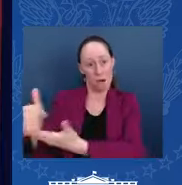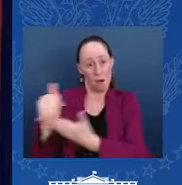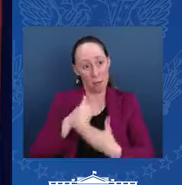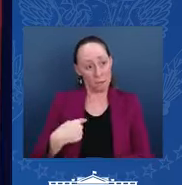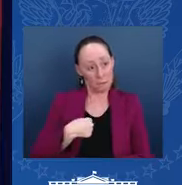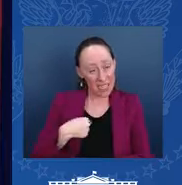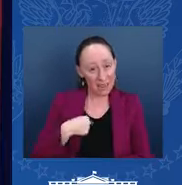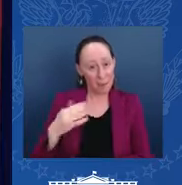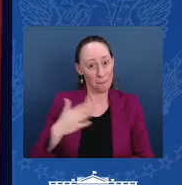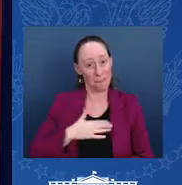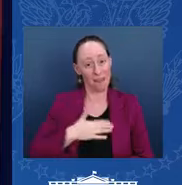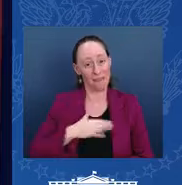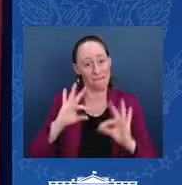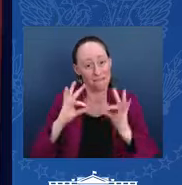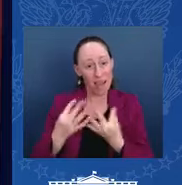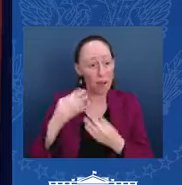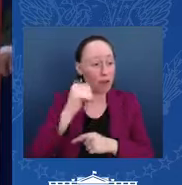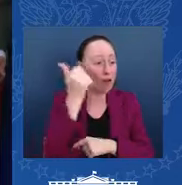Joe Biden.